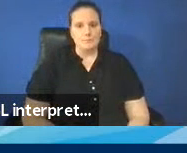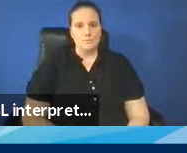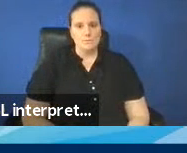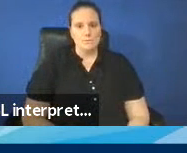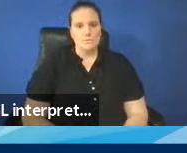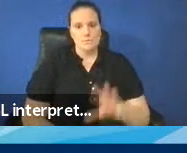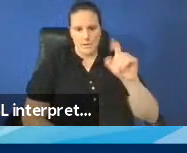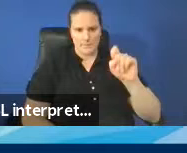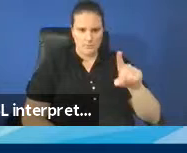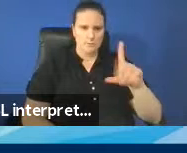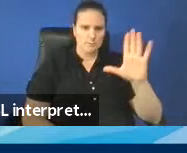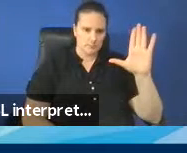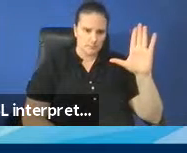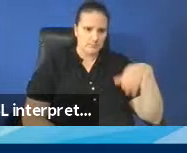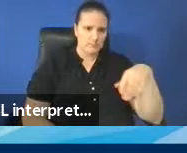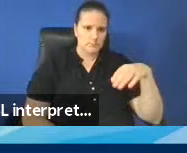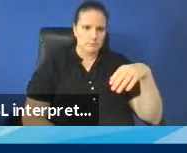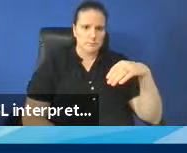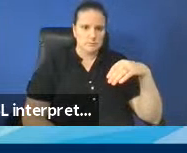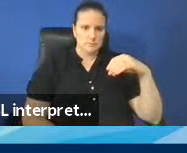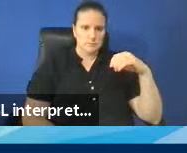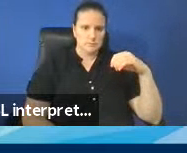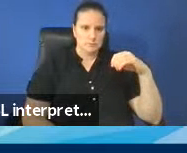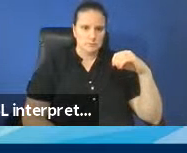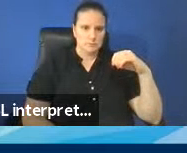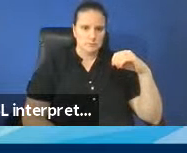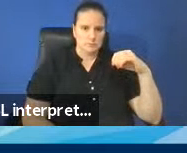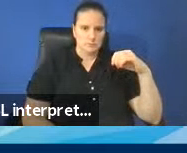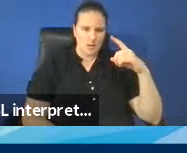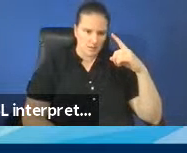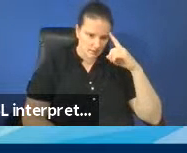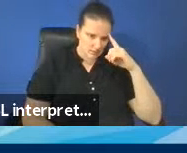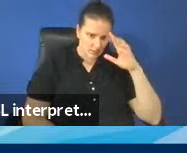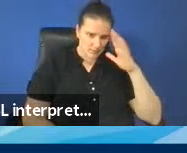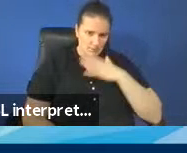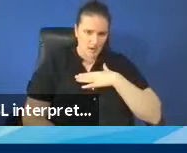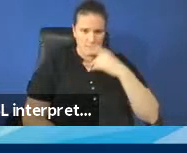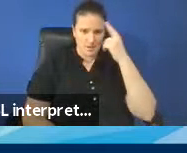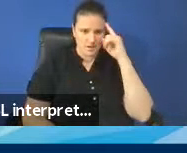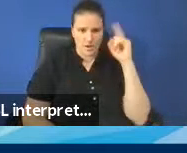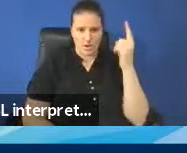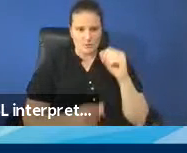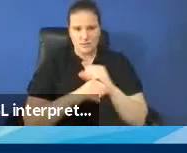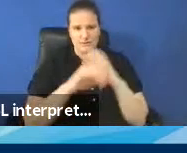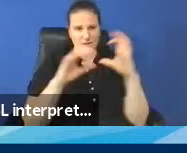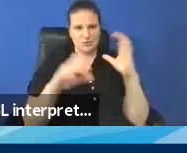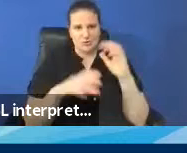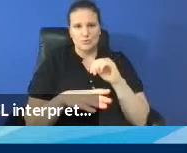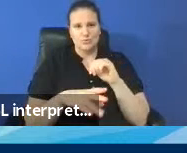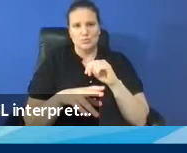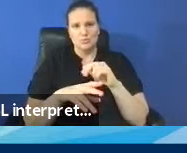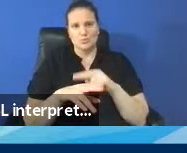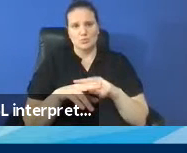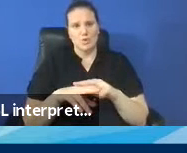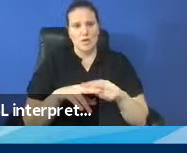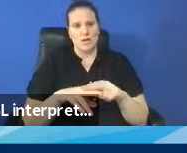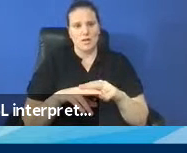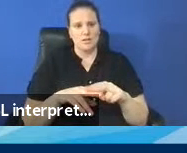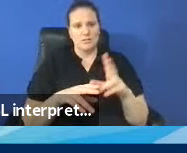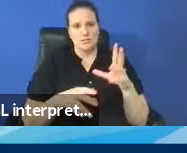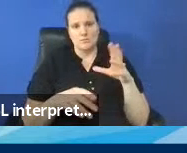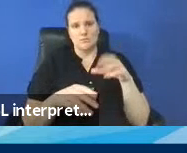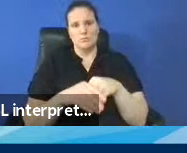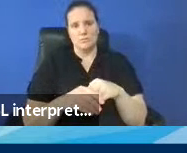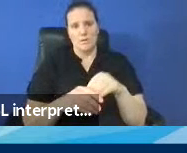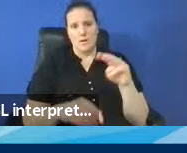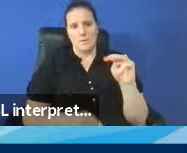a question. Okay. I think in my mind, I was always envisioning the train as being an integrated part of